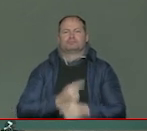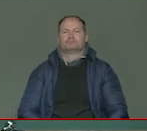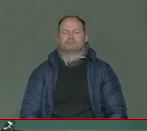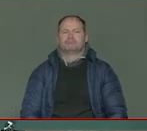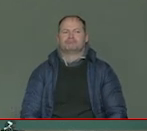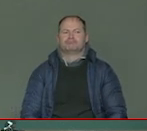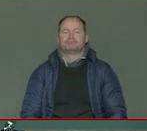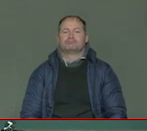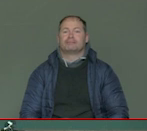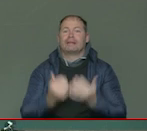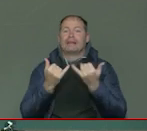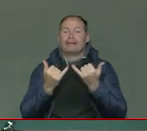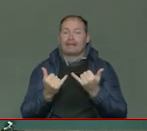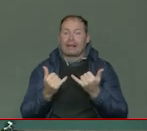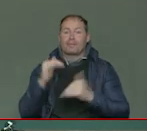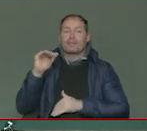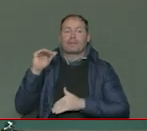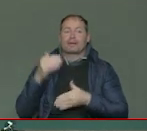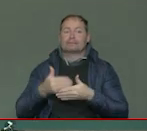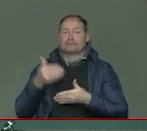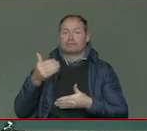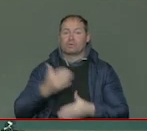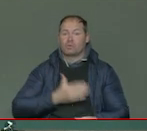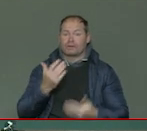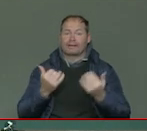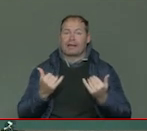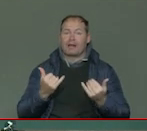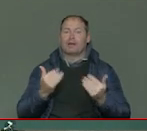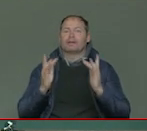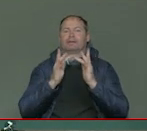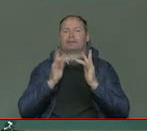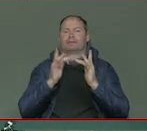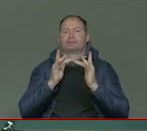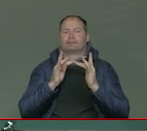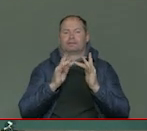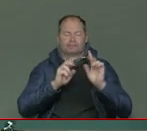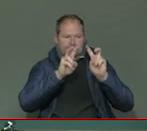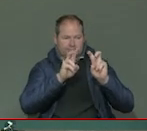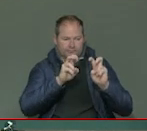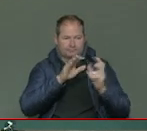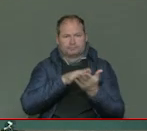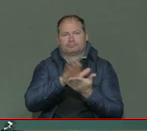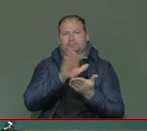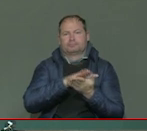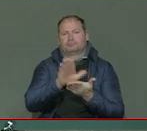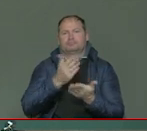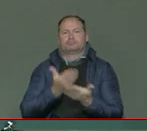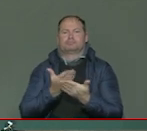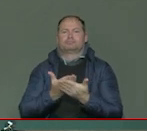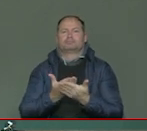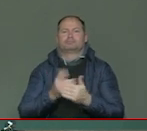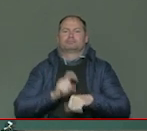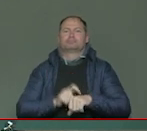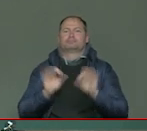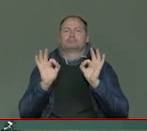These days, if you want a bank statement, you go on the internet and you print your bank statement, and it will always be up to date. But